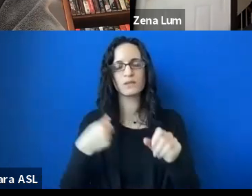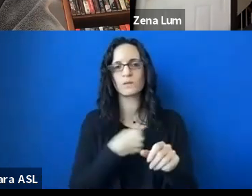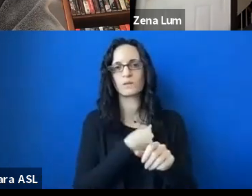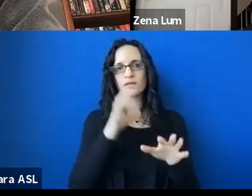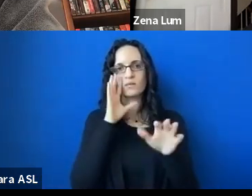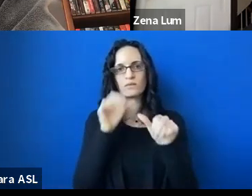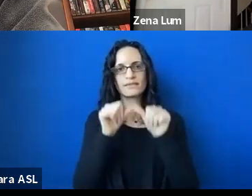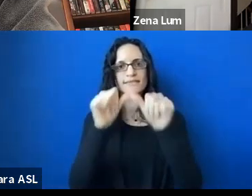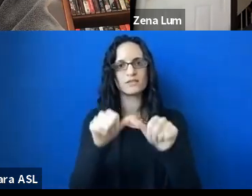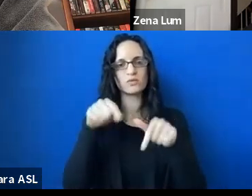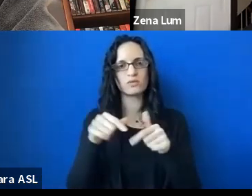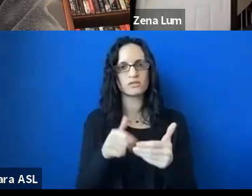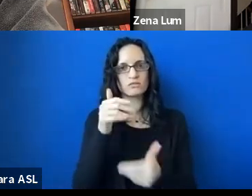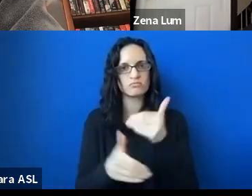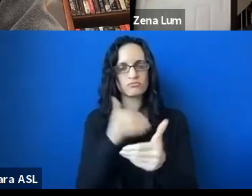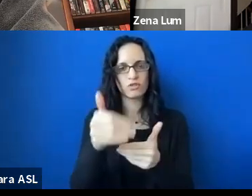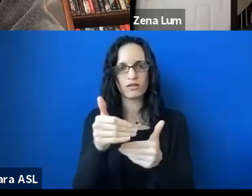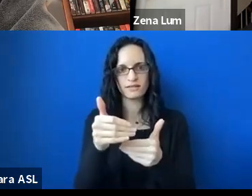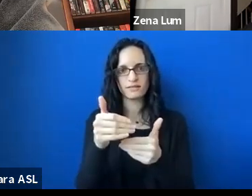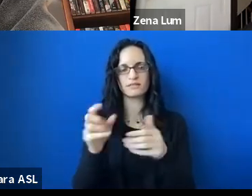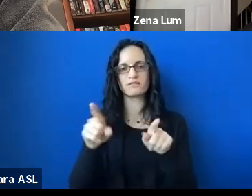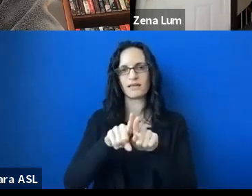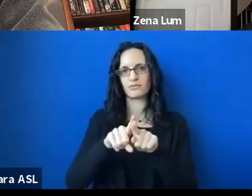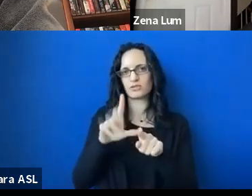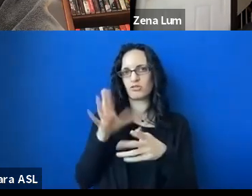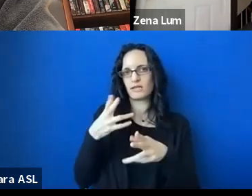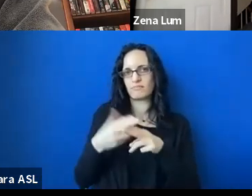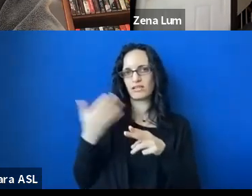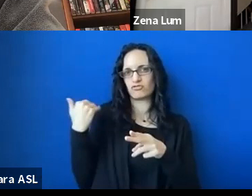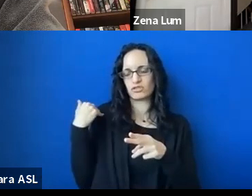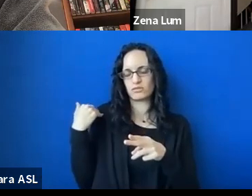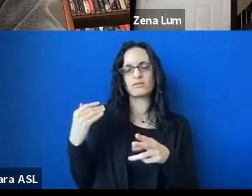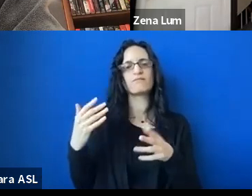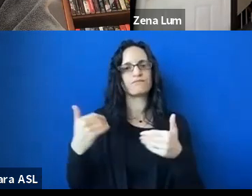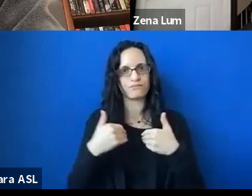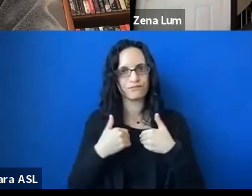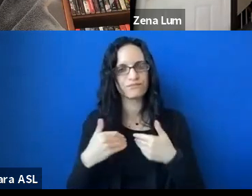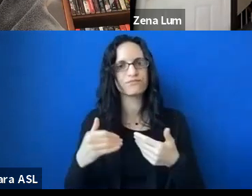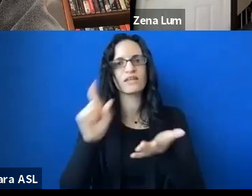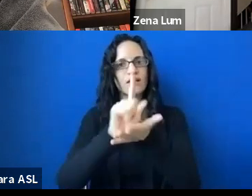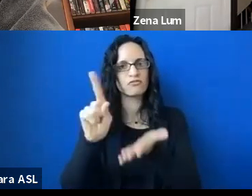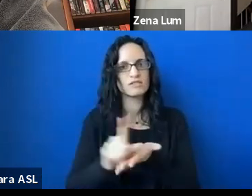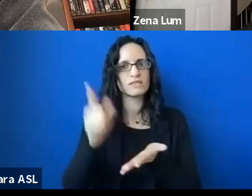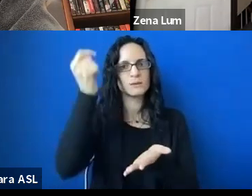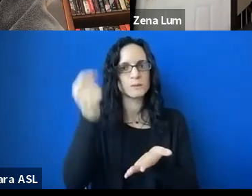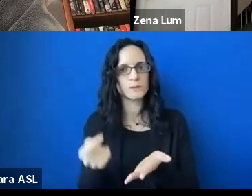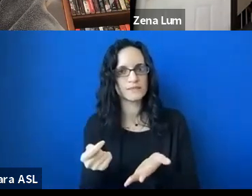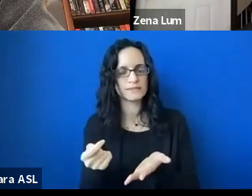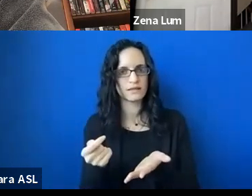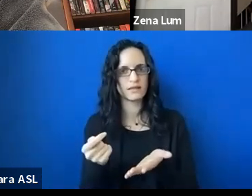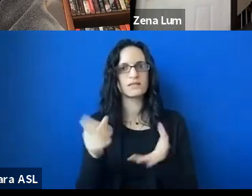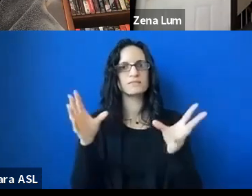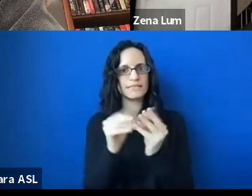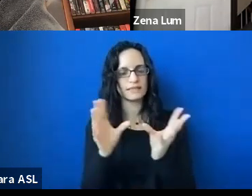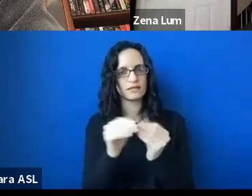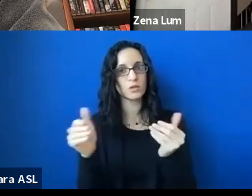this process, as was mentioned at the beginning, every Tuesday going forward. And